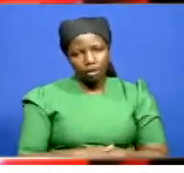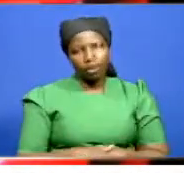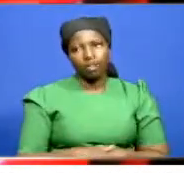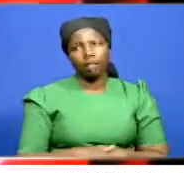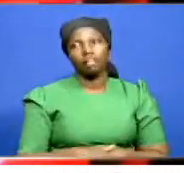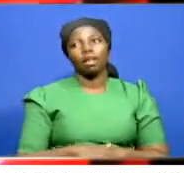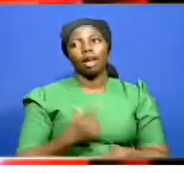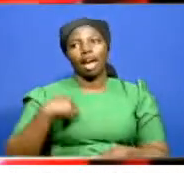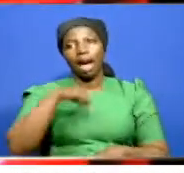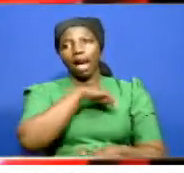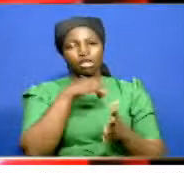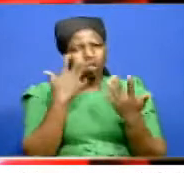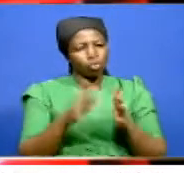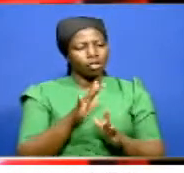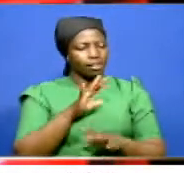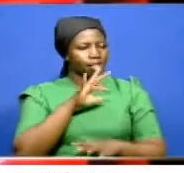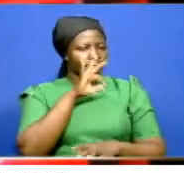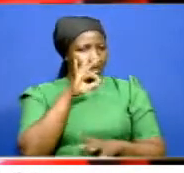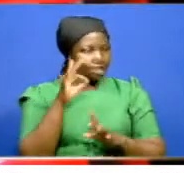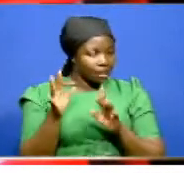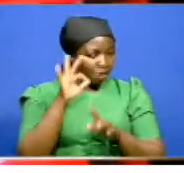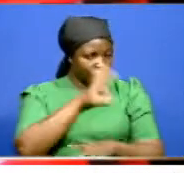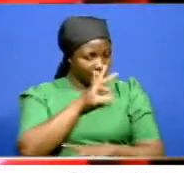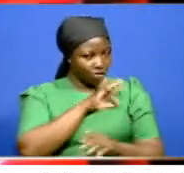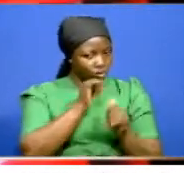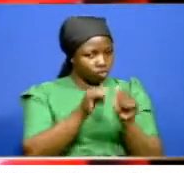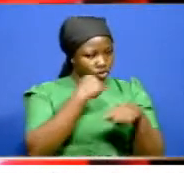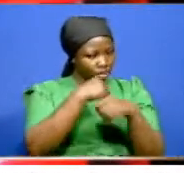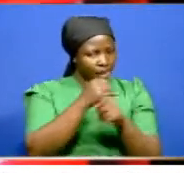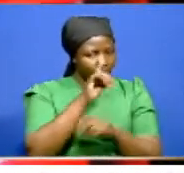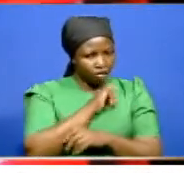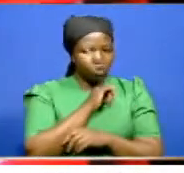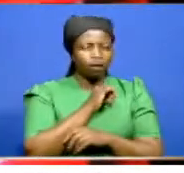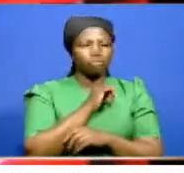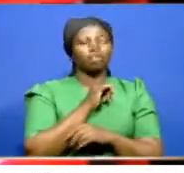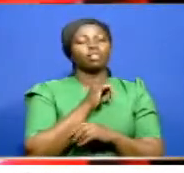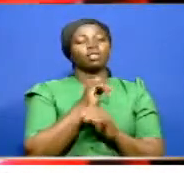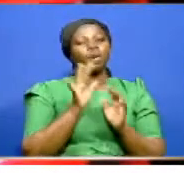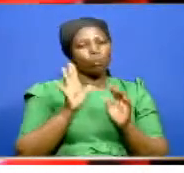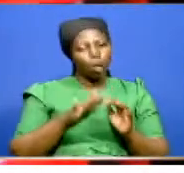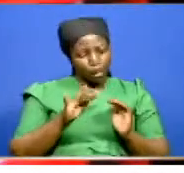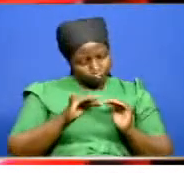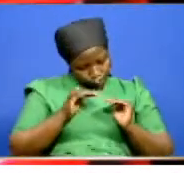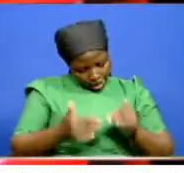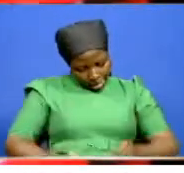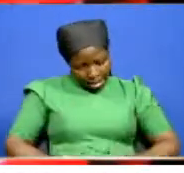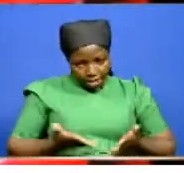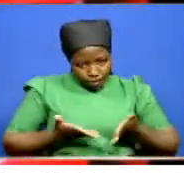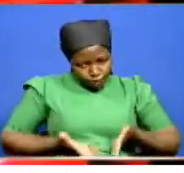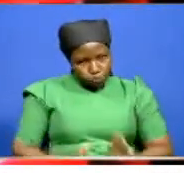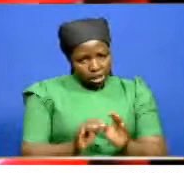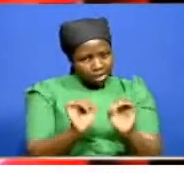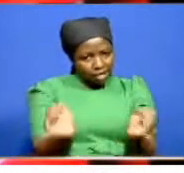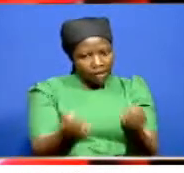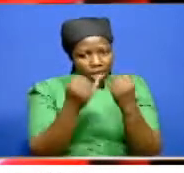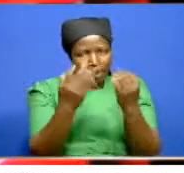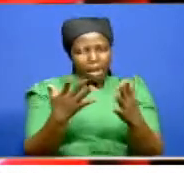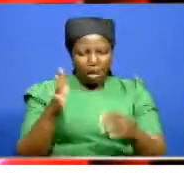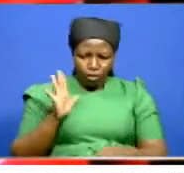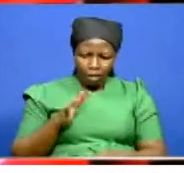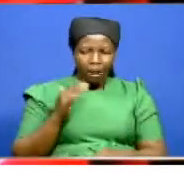our pregnant mothers give birth safely. Many women have lost their lives while fulfilling